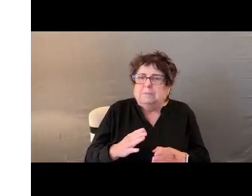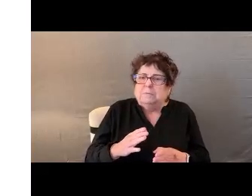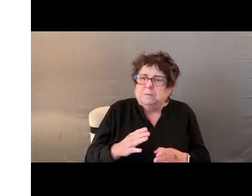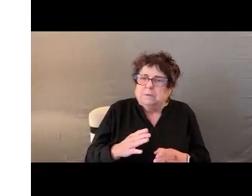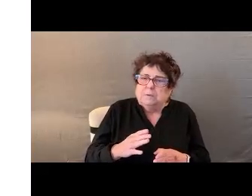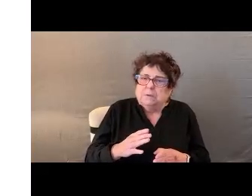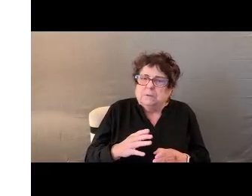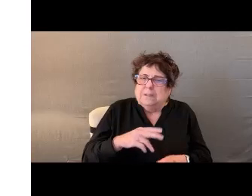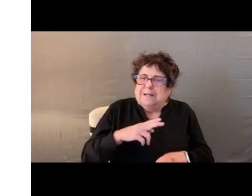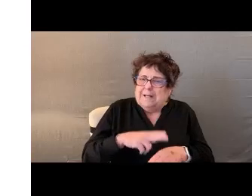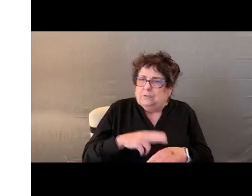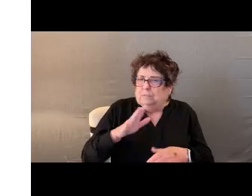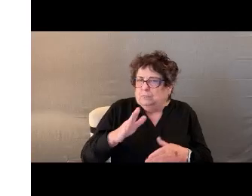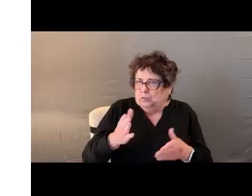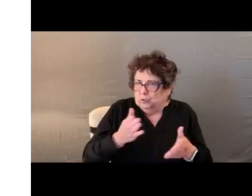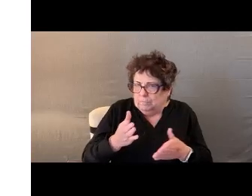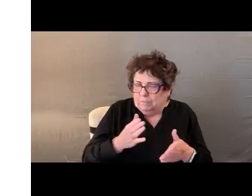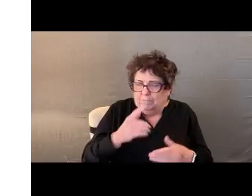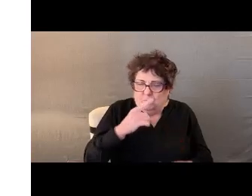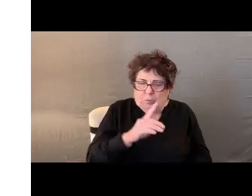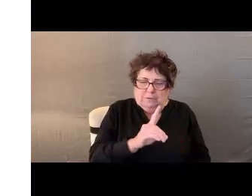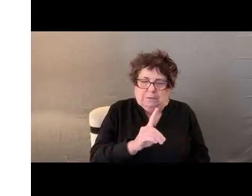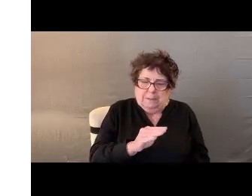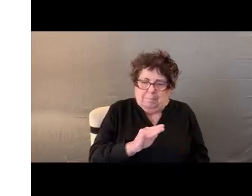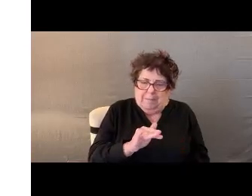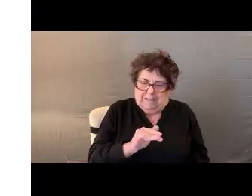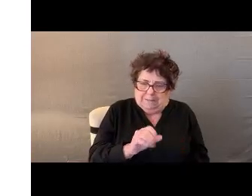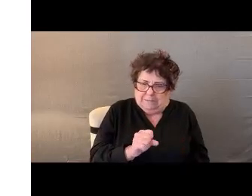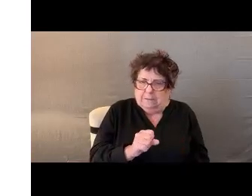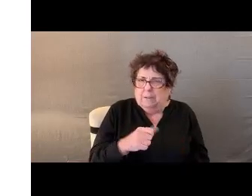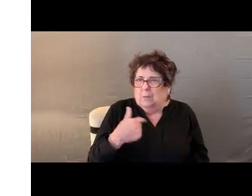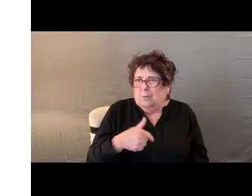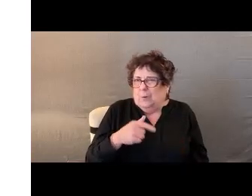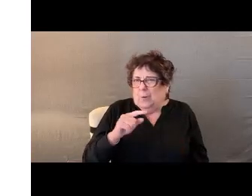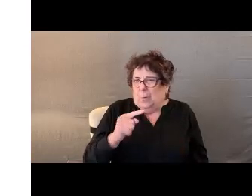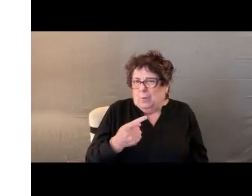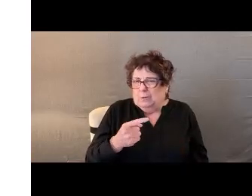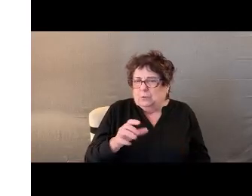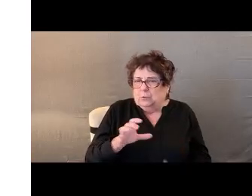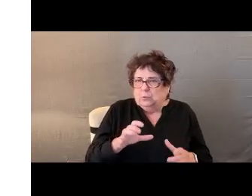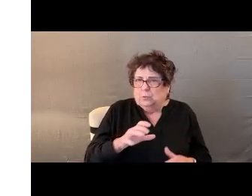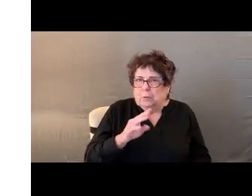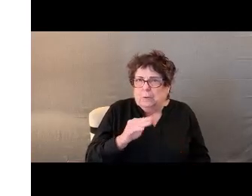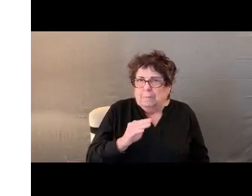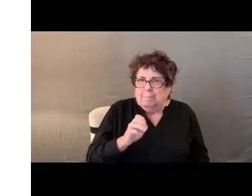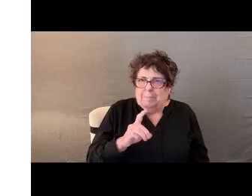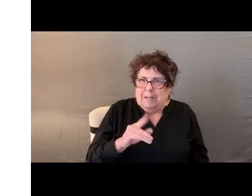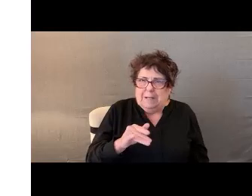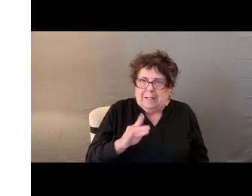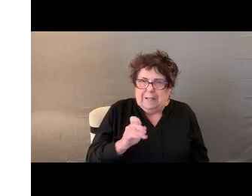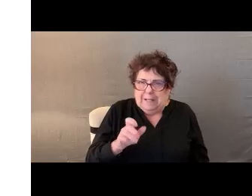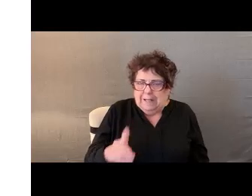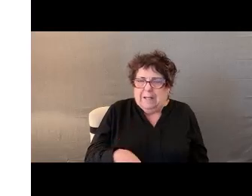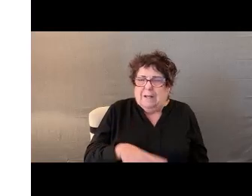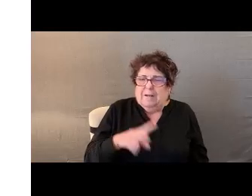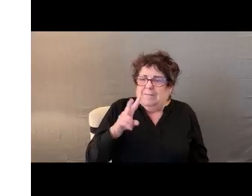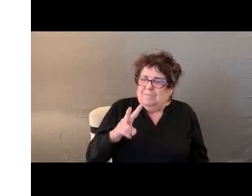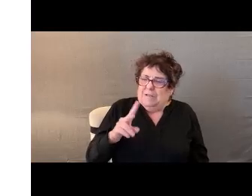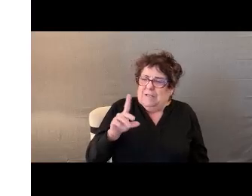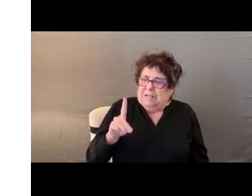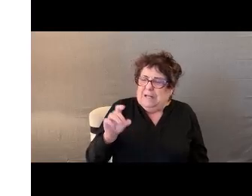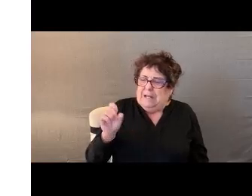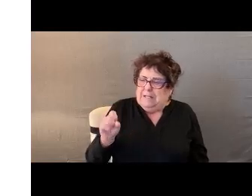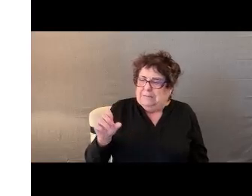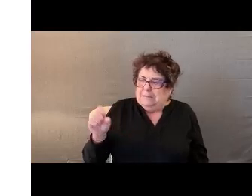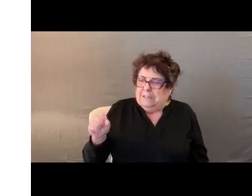For us, for DMAS, we only do Medicaid. VDSS, they carry other programs. So